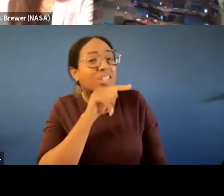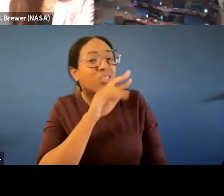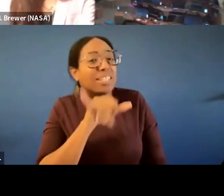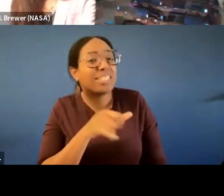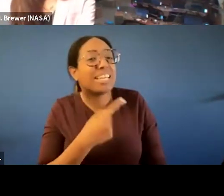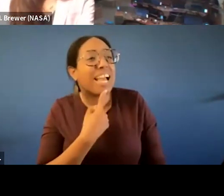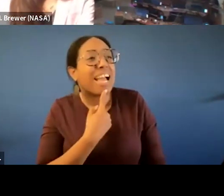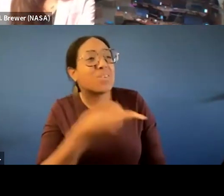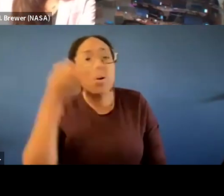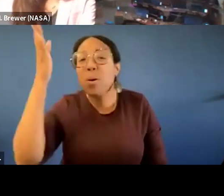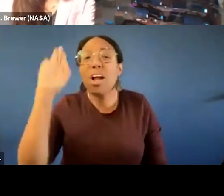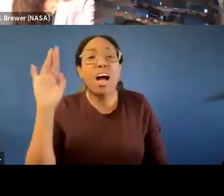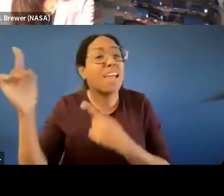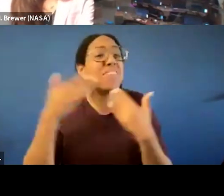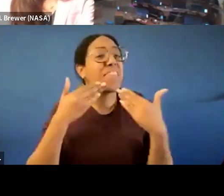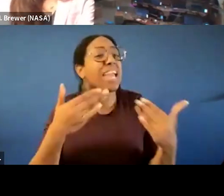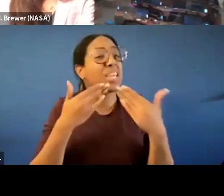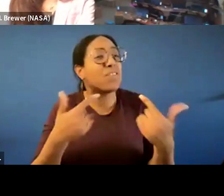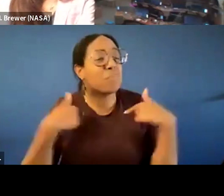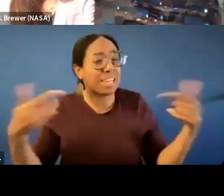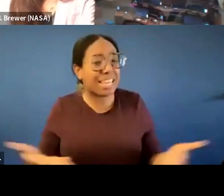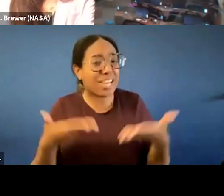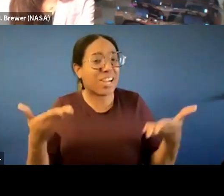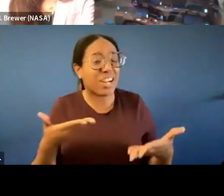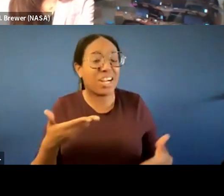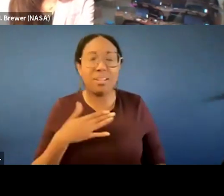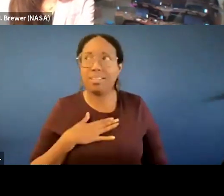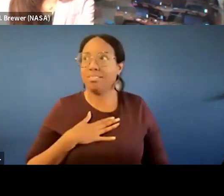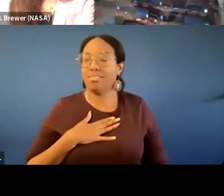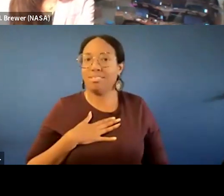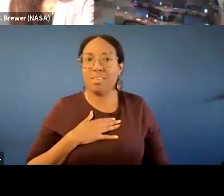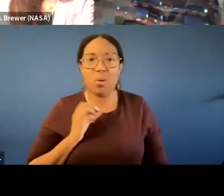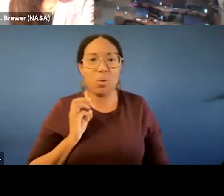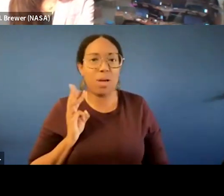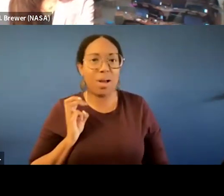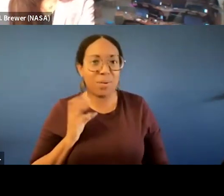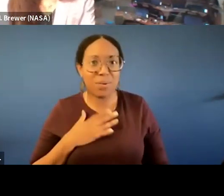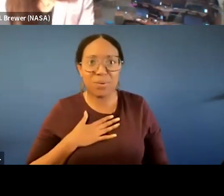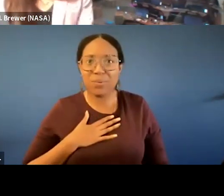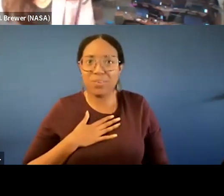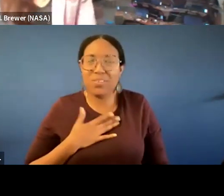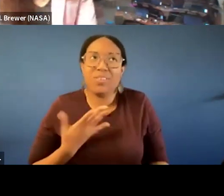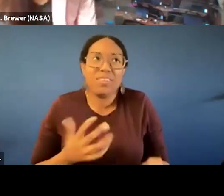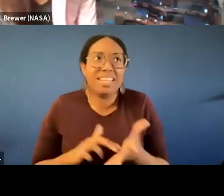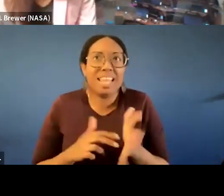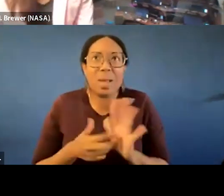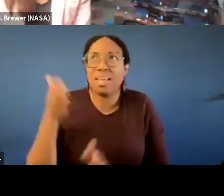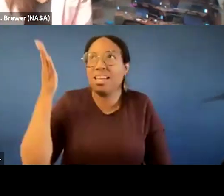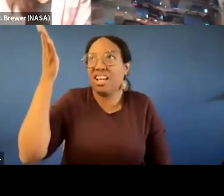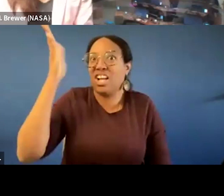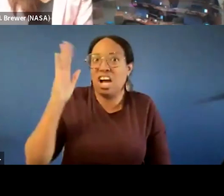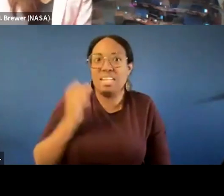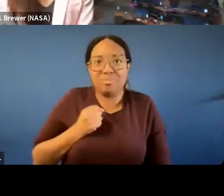so I, this is where I'm supposed to be. And I love it. I truly love spending time